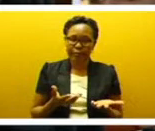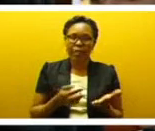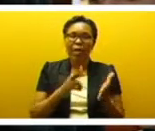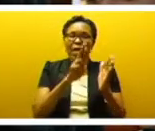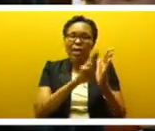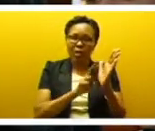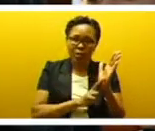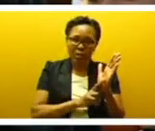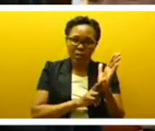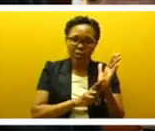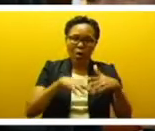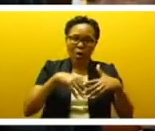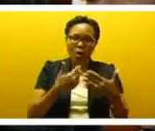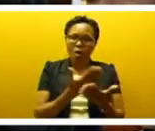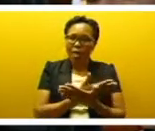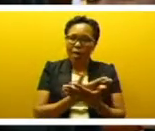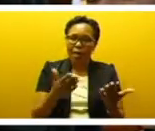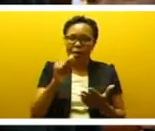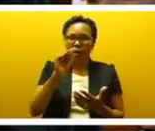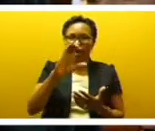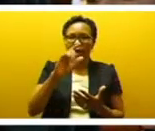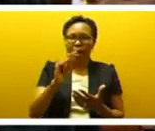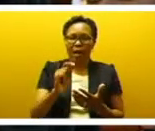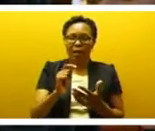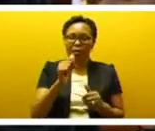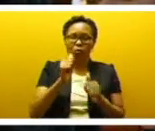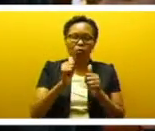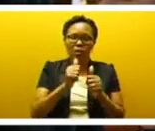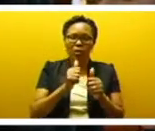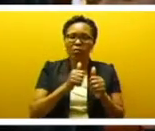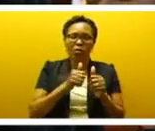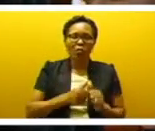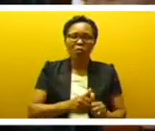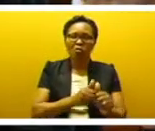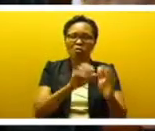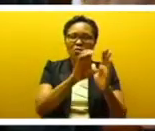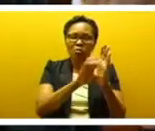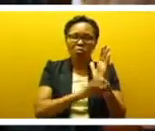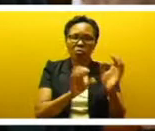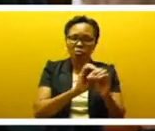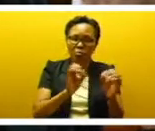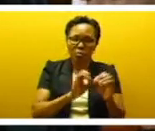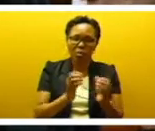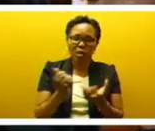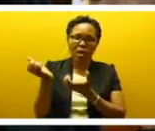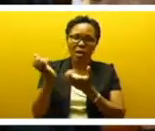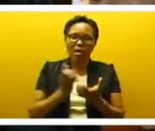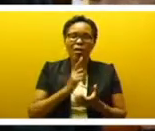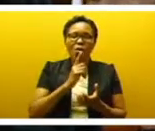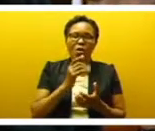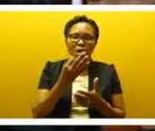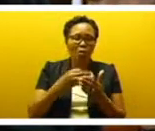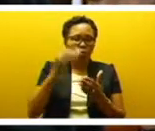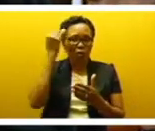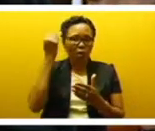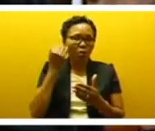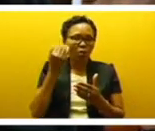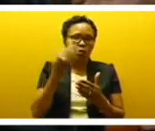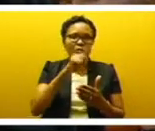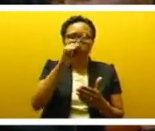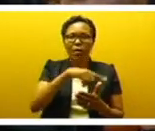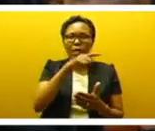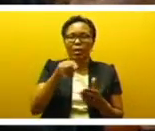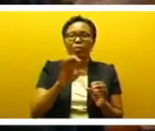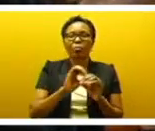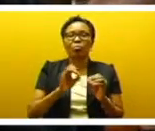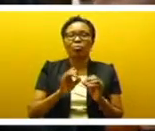or any act that is unconstitutional does not need the order of the court to be nullified. It is already